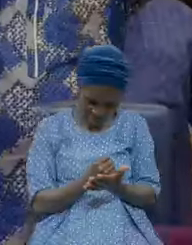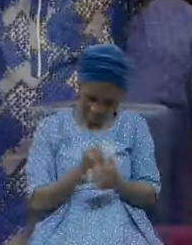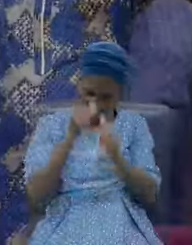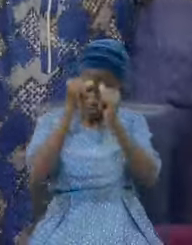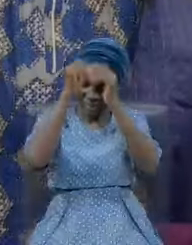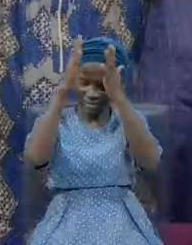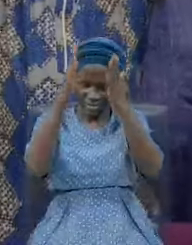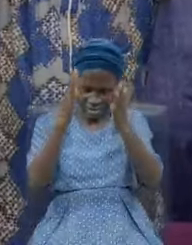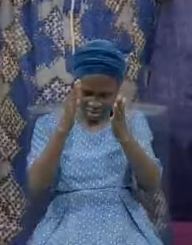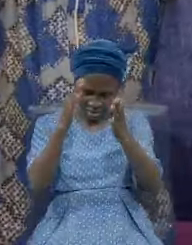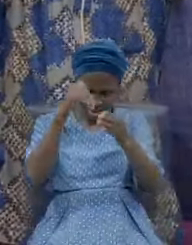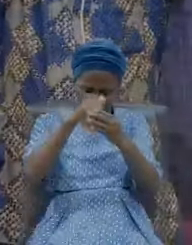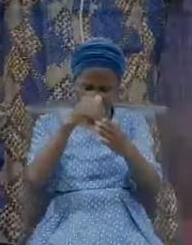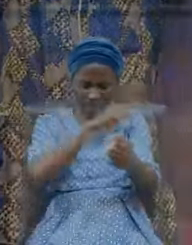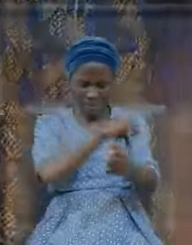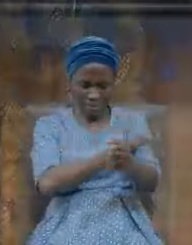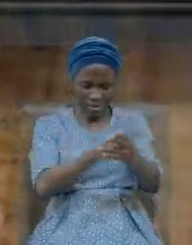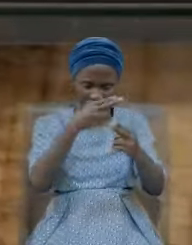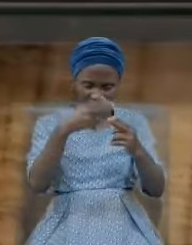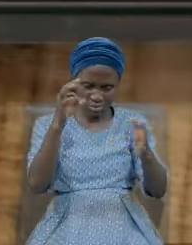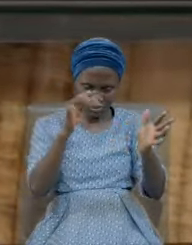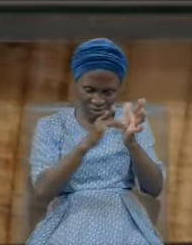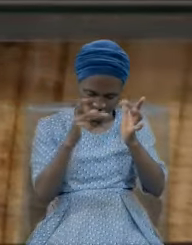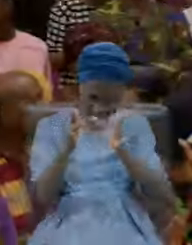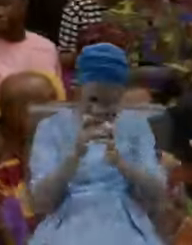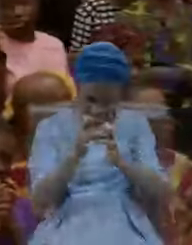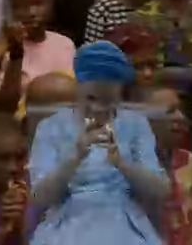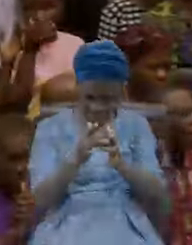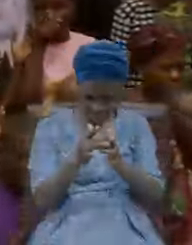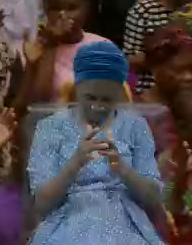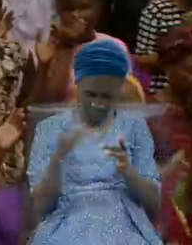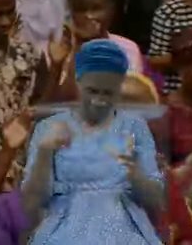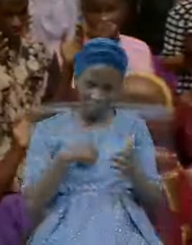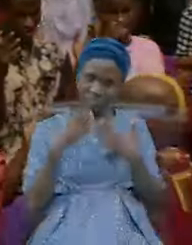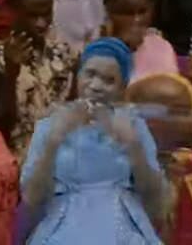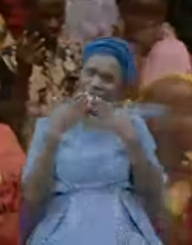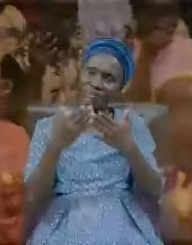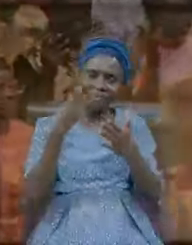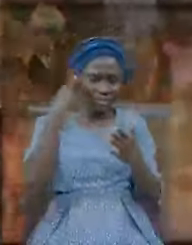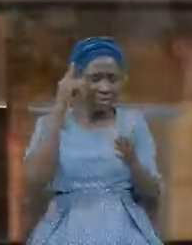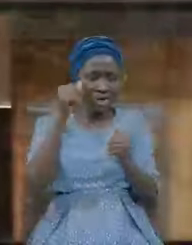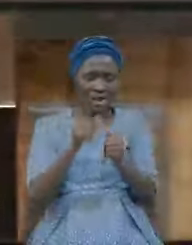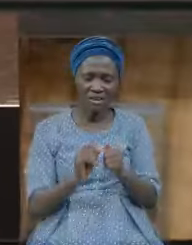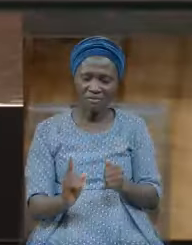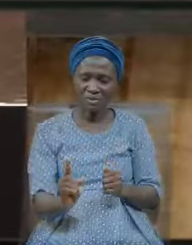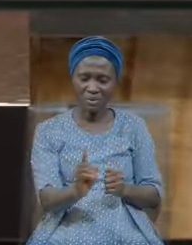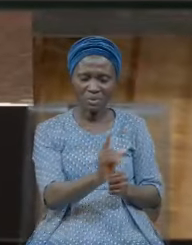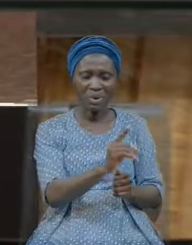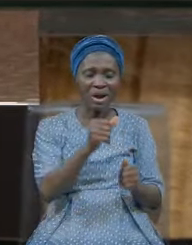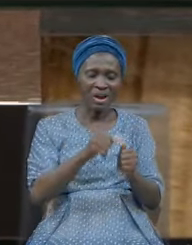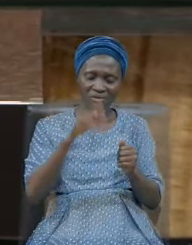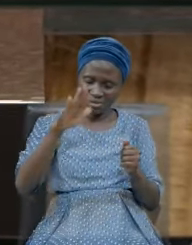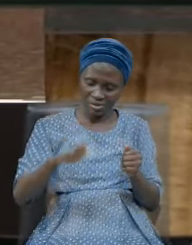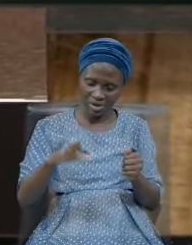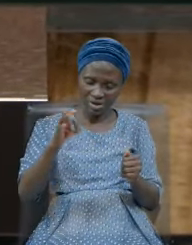Father, in the mighty name of Jesus, we thank you for everyone, every child of